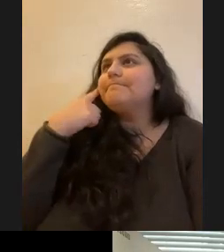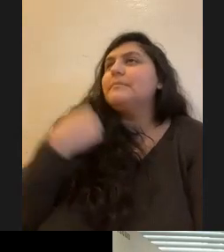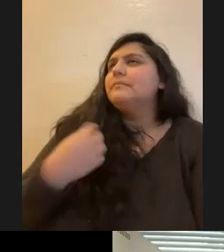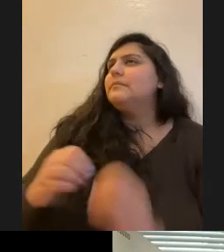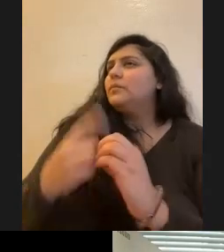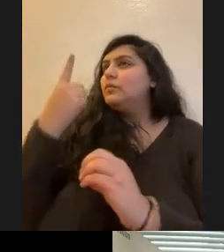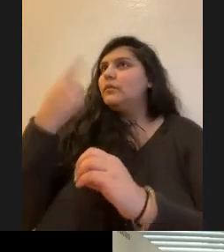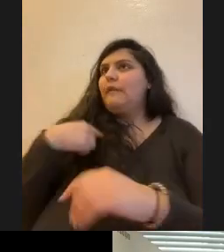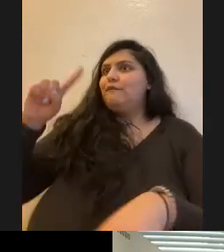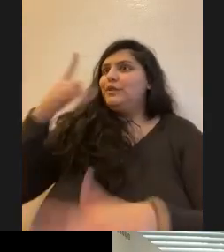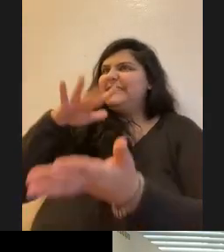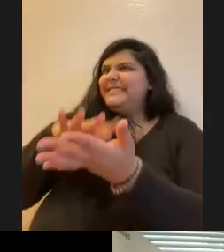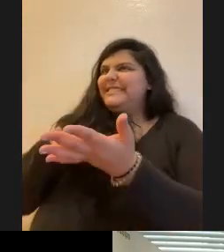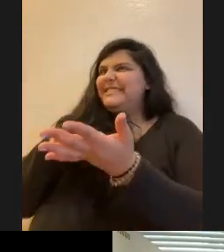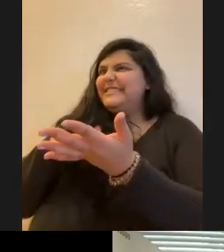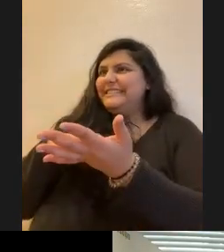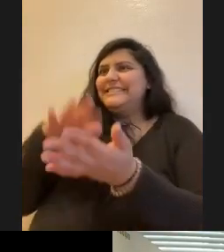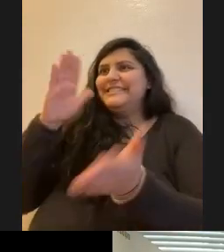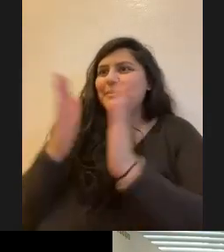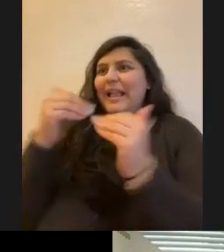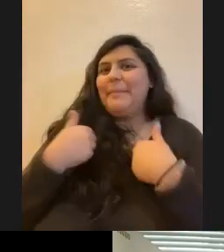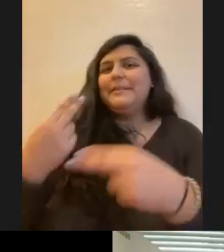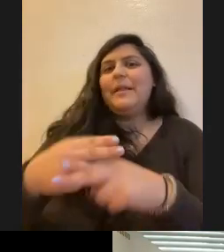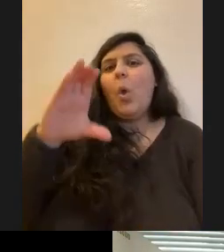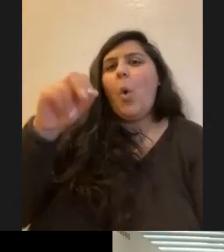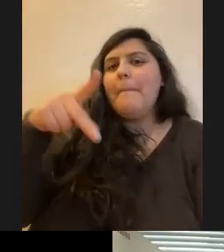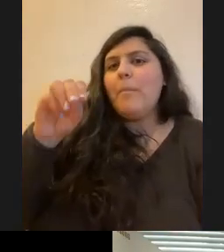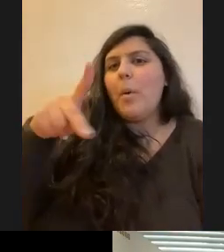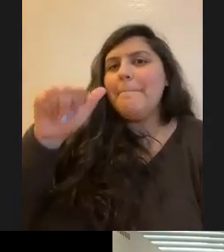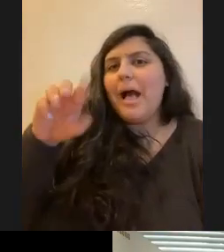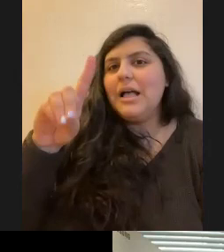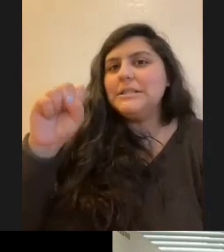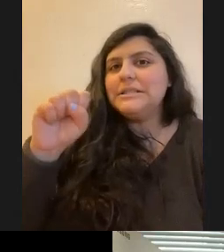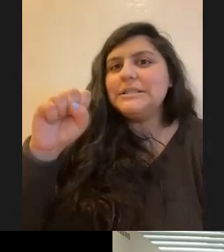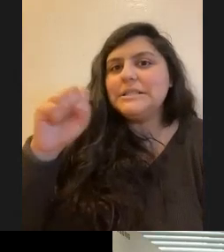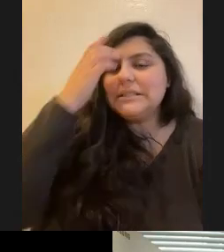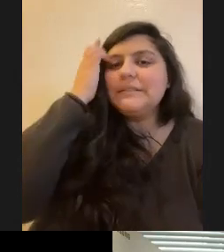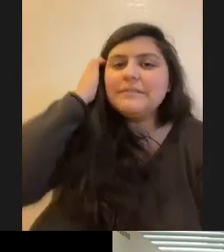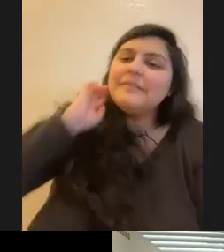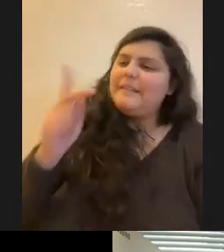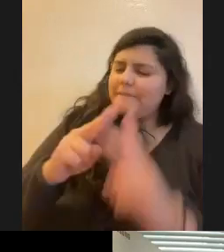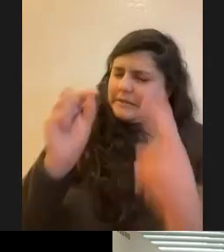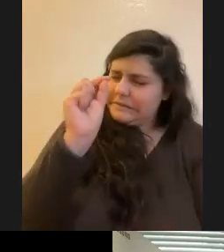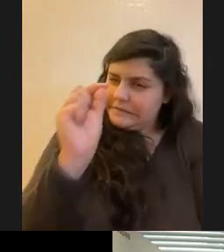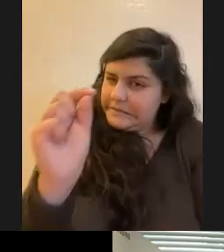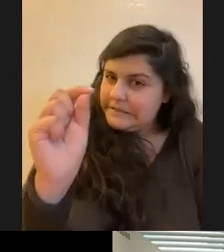plankton I ever studied, by these small animal called copepods. They're typically microscopic.